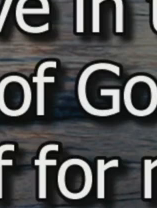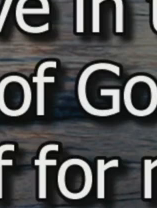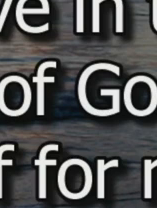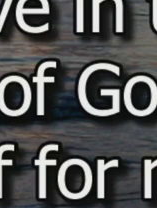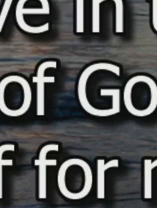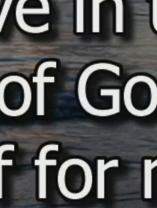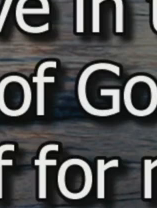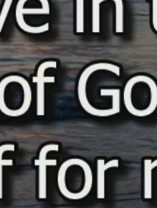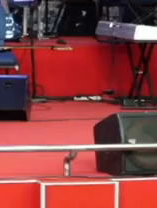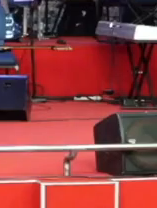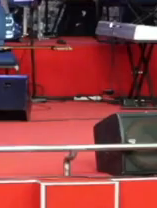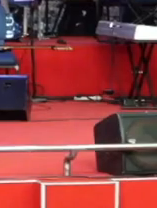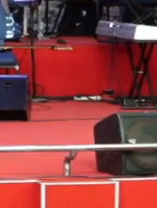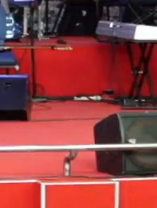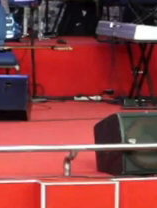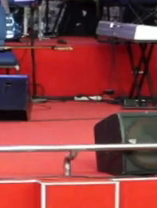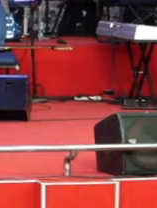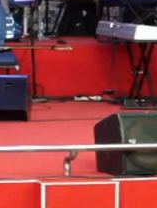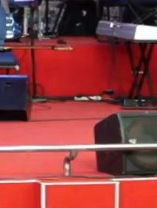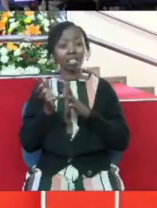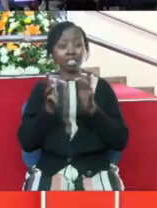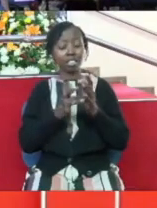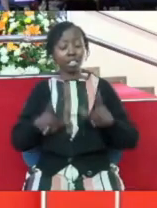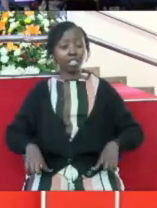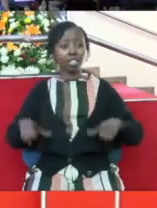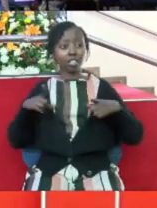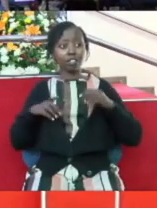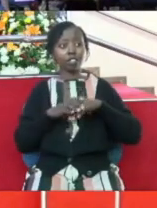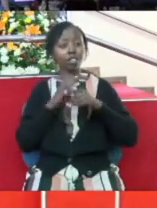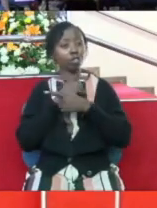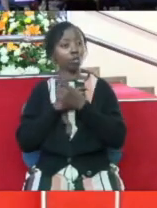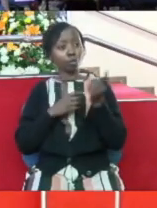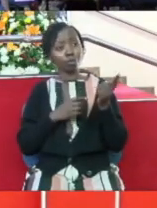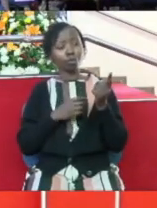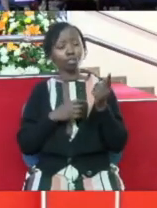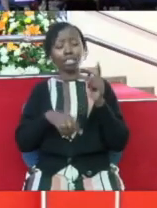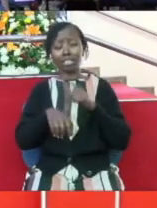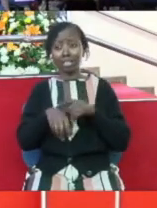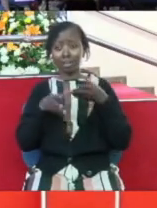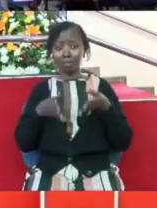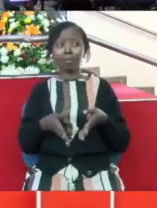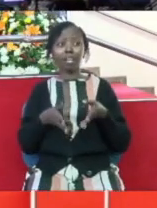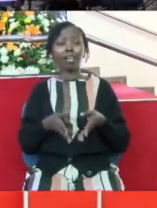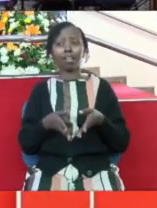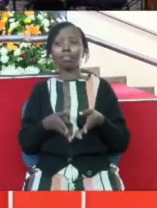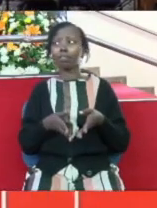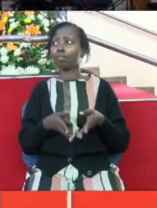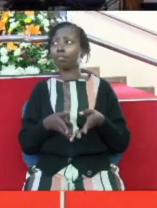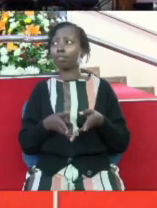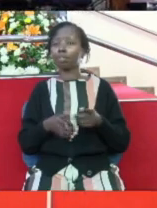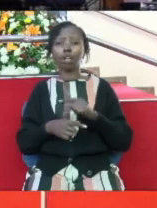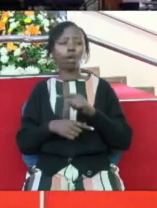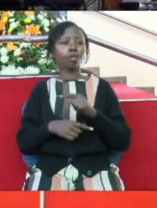that lives, but Christ? Lakini ni Kristo. A time has come, wakati umefika, when the old